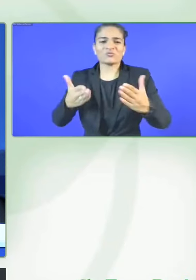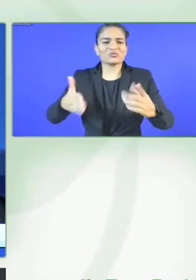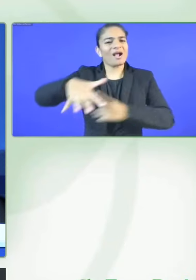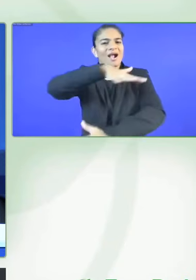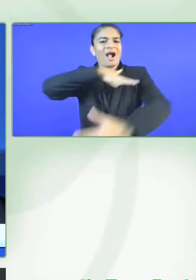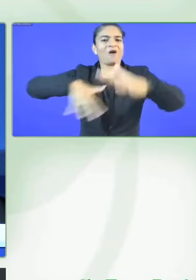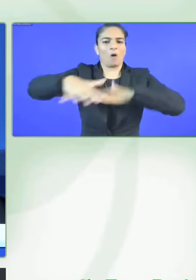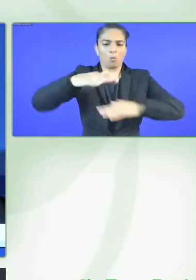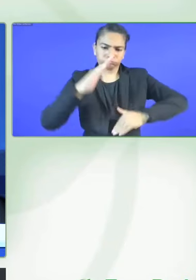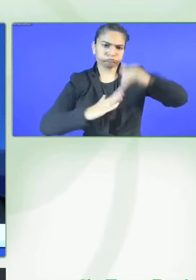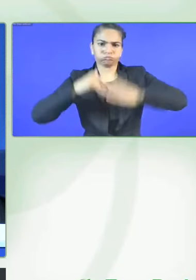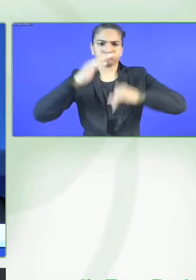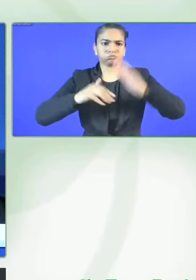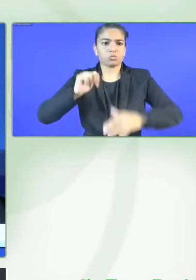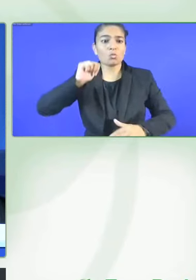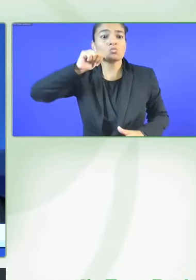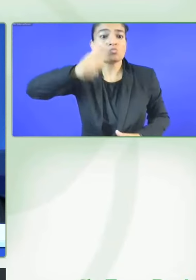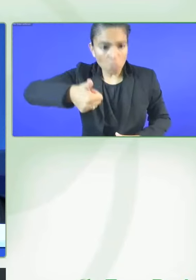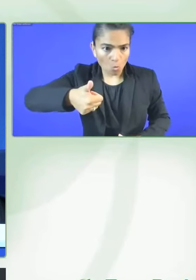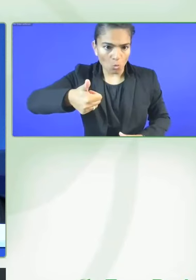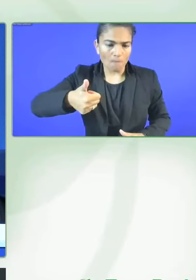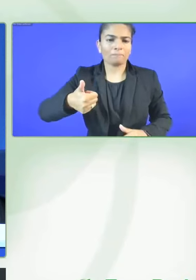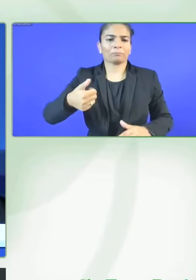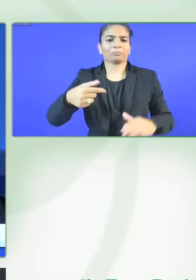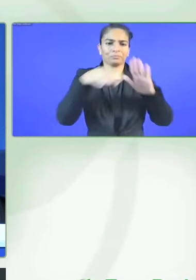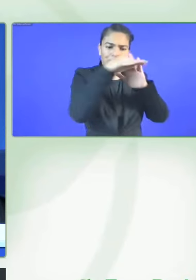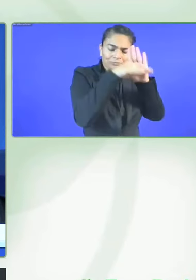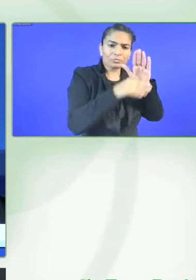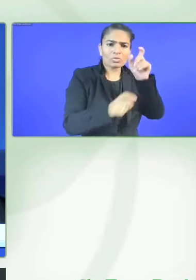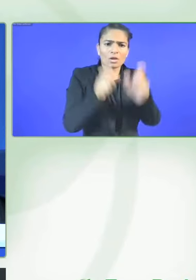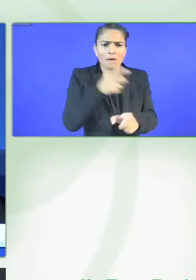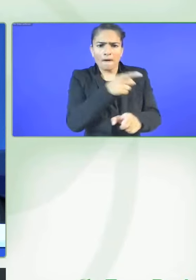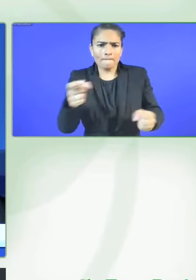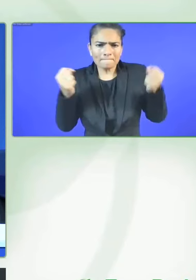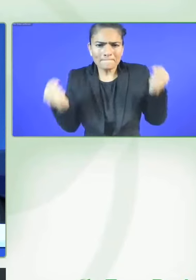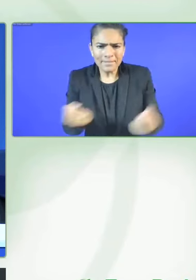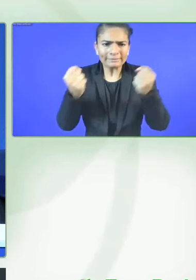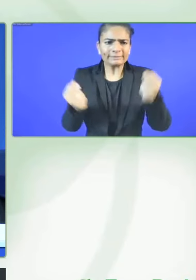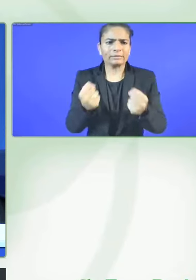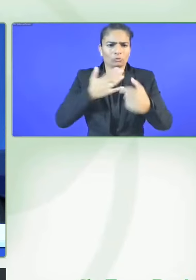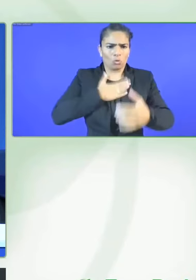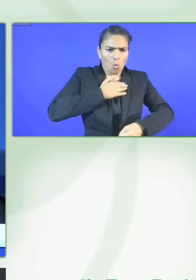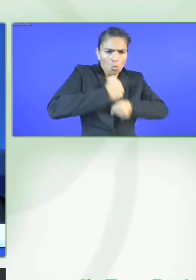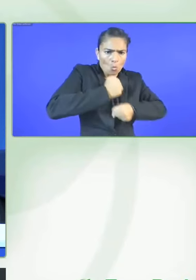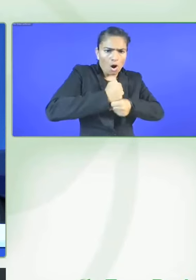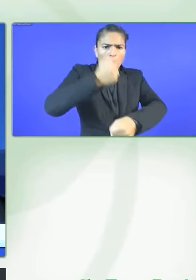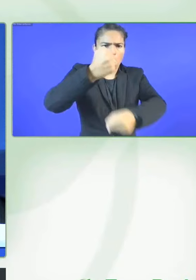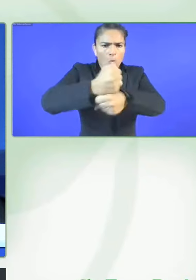accessibility for all can be achieved in Europe and with lessons that can be applied around the world.